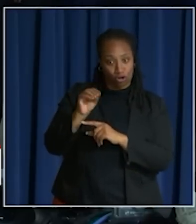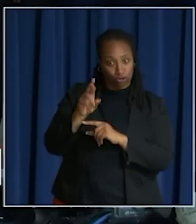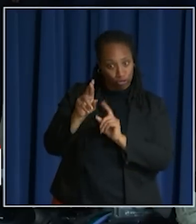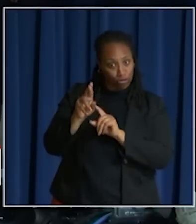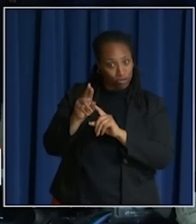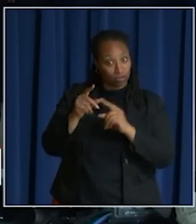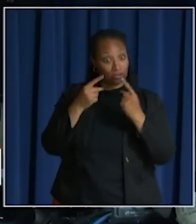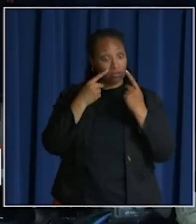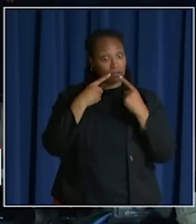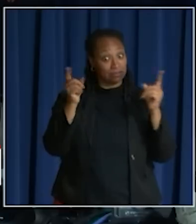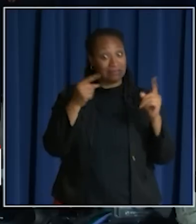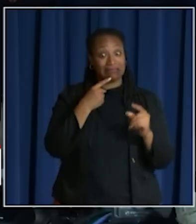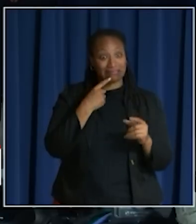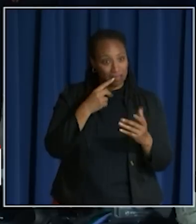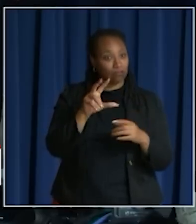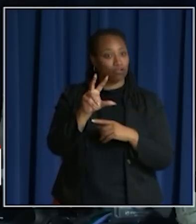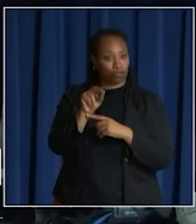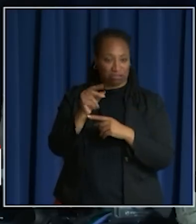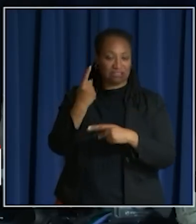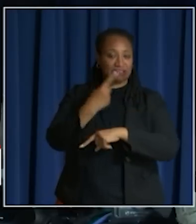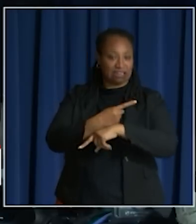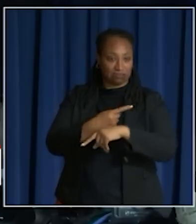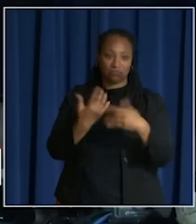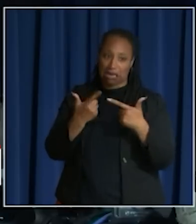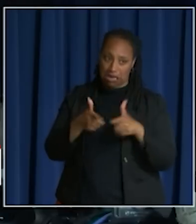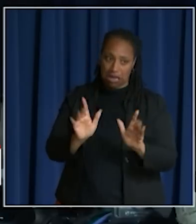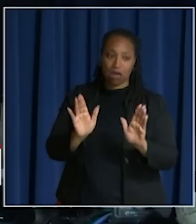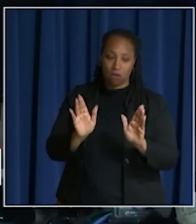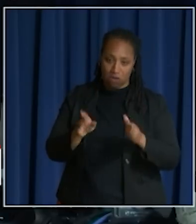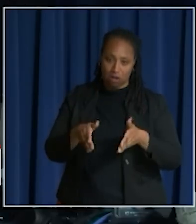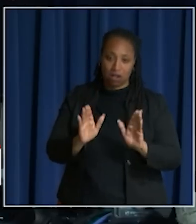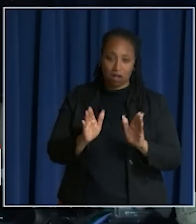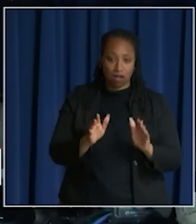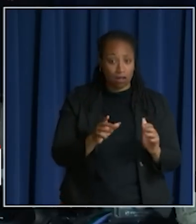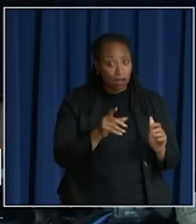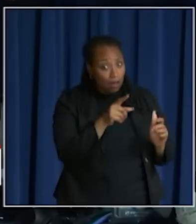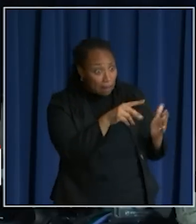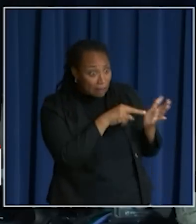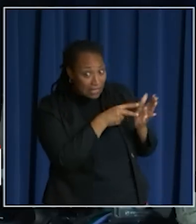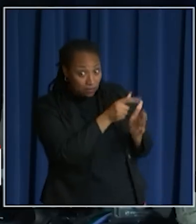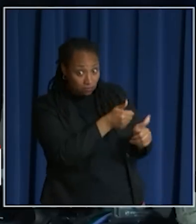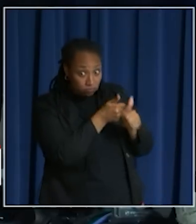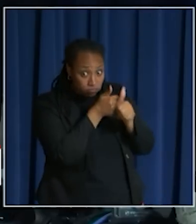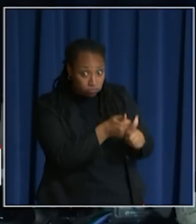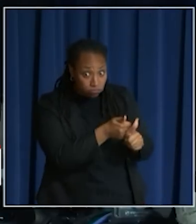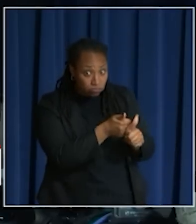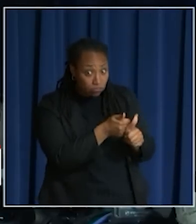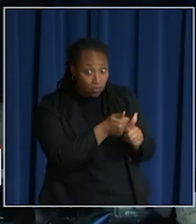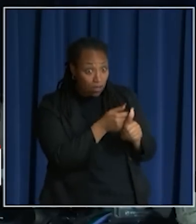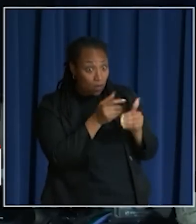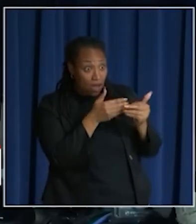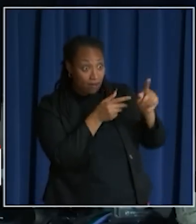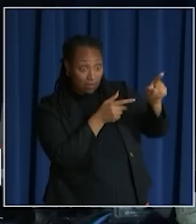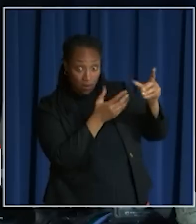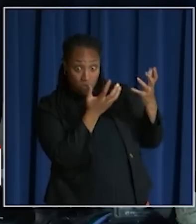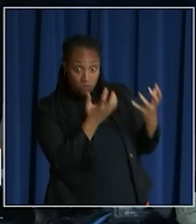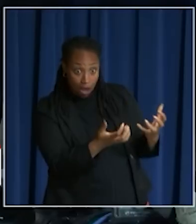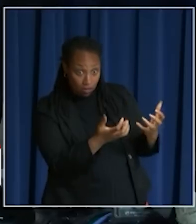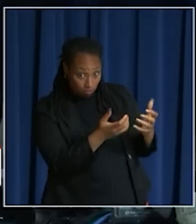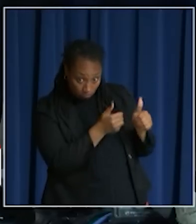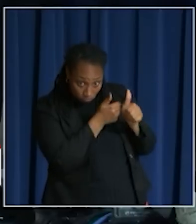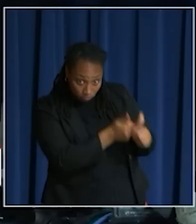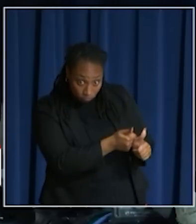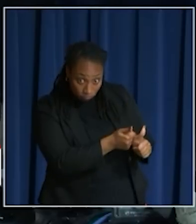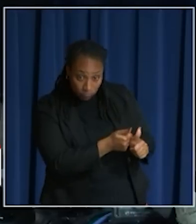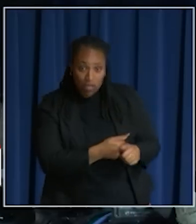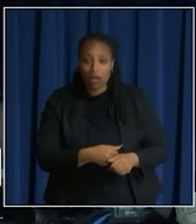with the, you know, whatever he wants to do. Well, it means that we follow the law, and that